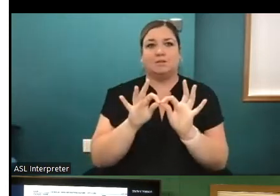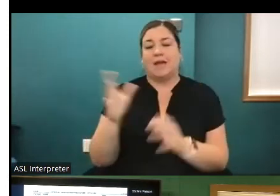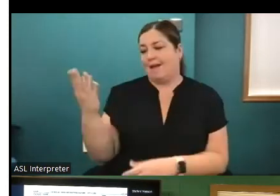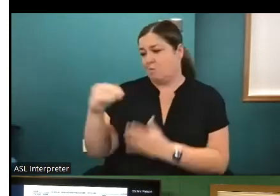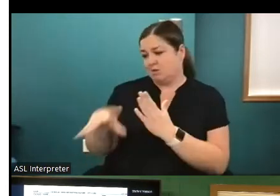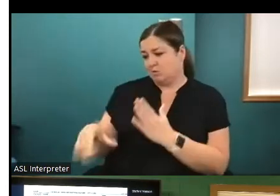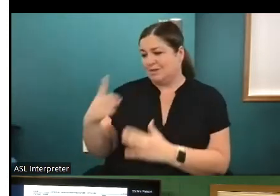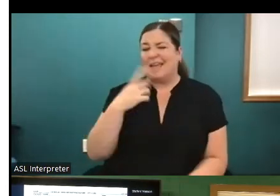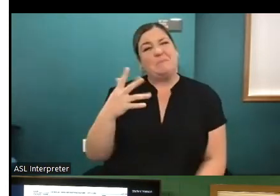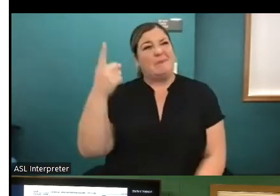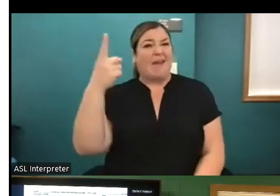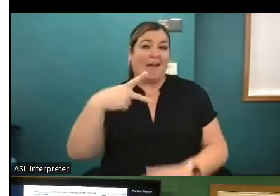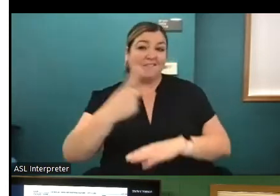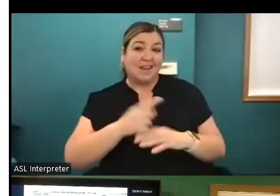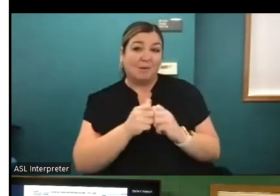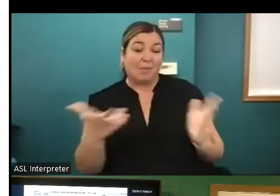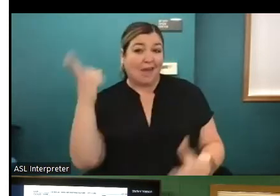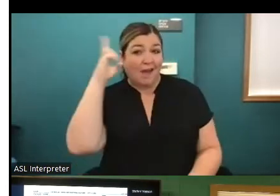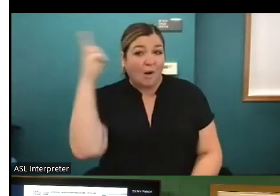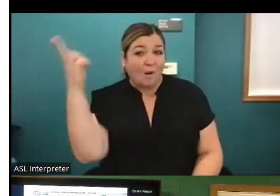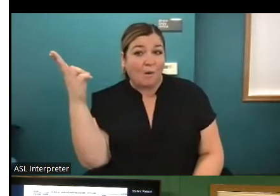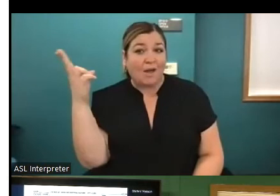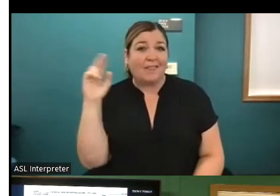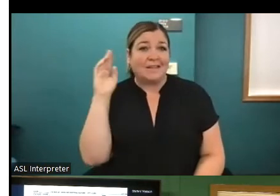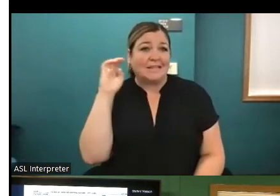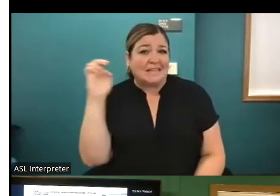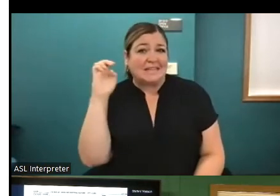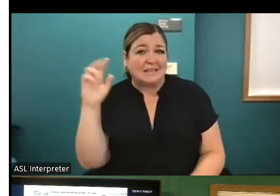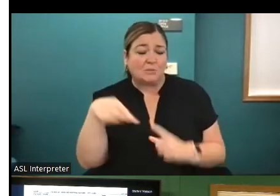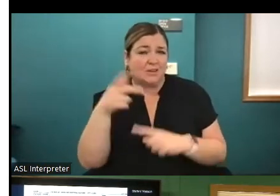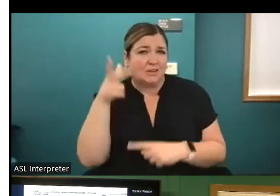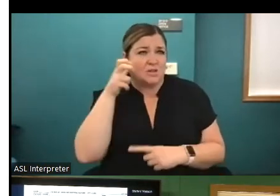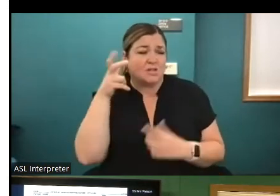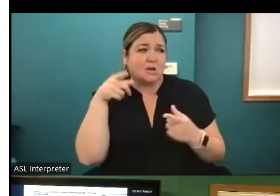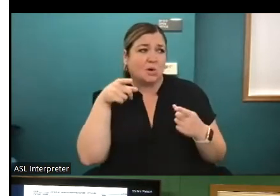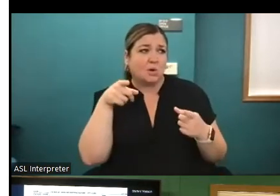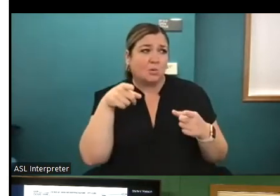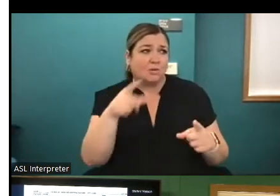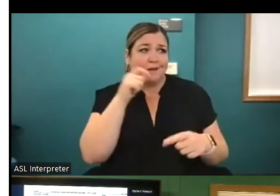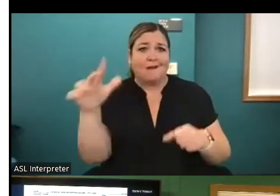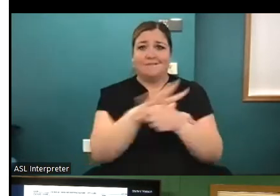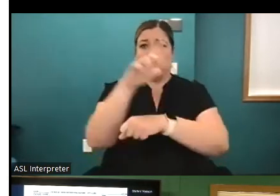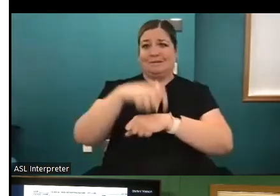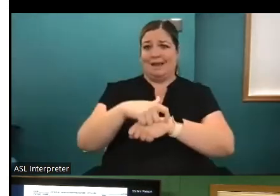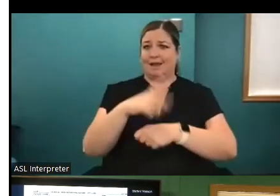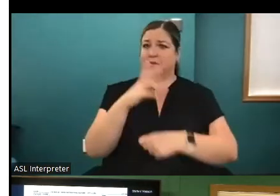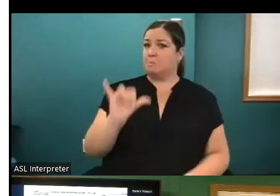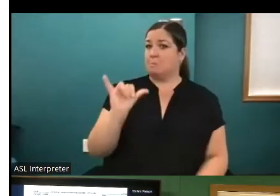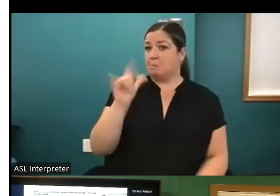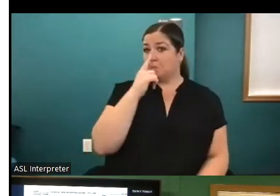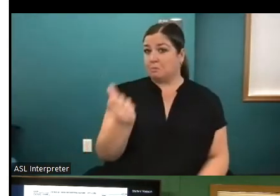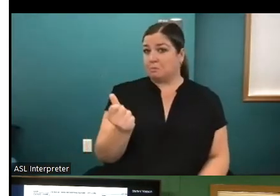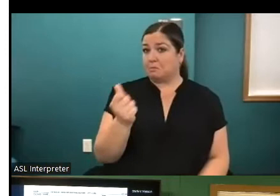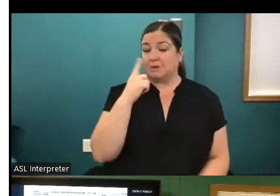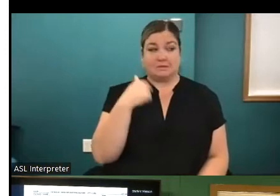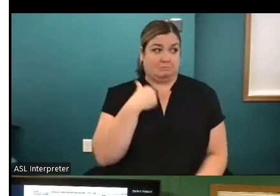or half of a day. And so you get squeaks and what you're hearing when you're not wearing it full time either. So that was really interesting to me because I